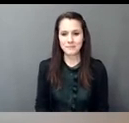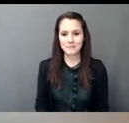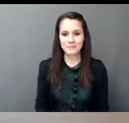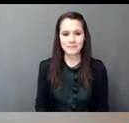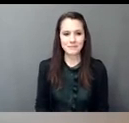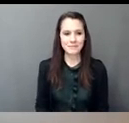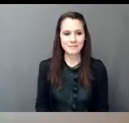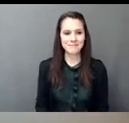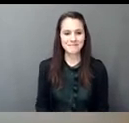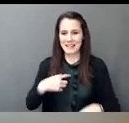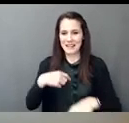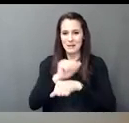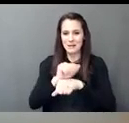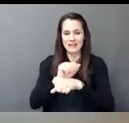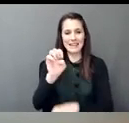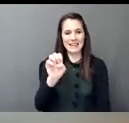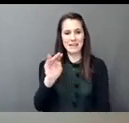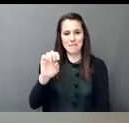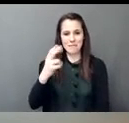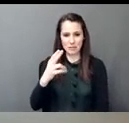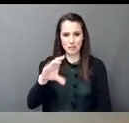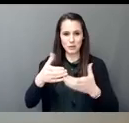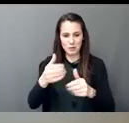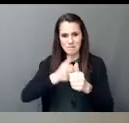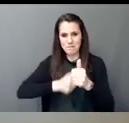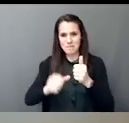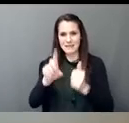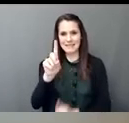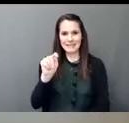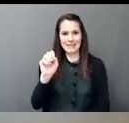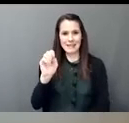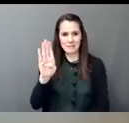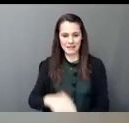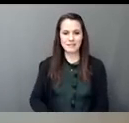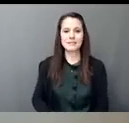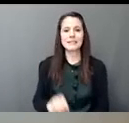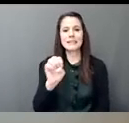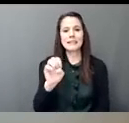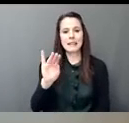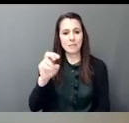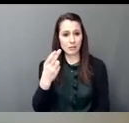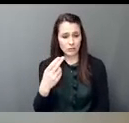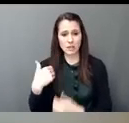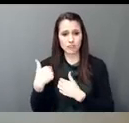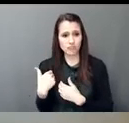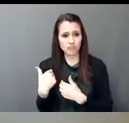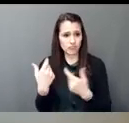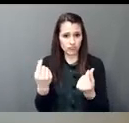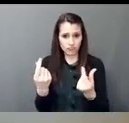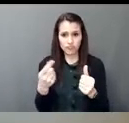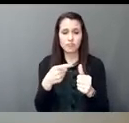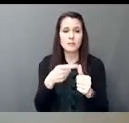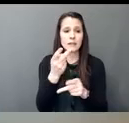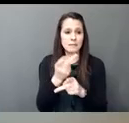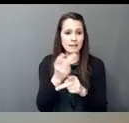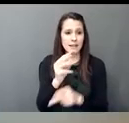I work in the eMichigan group inside of DTMB. eMichigan is responsible for maintaining the